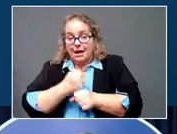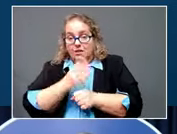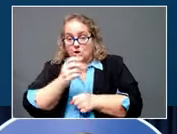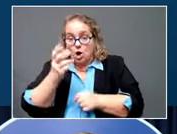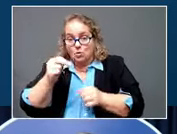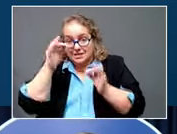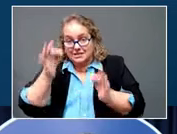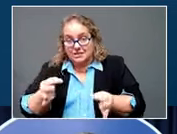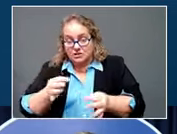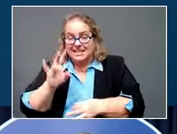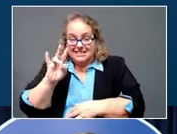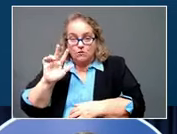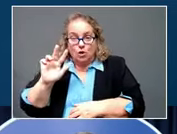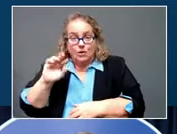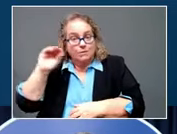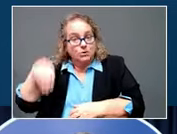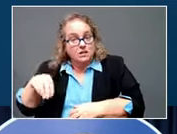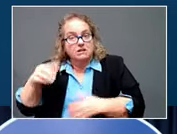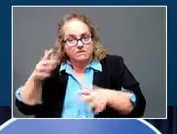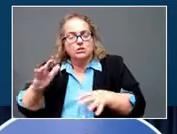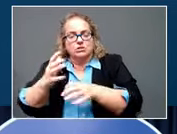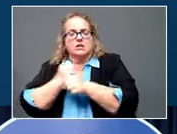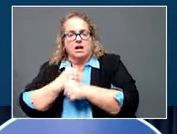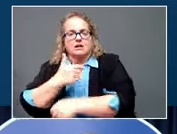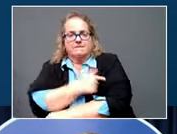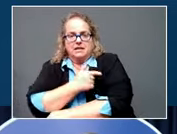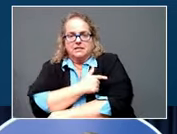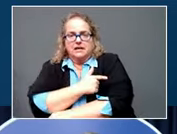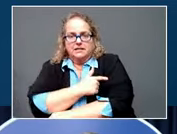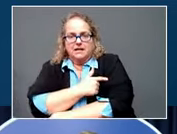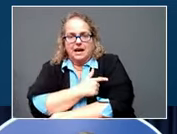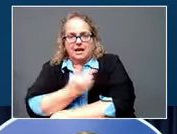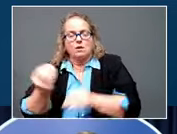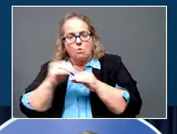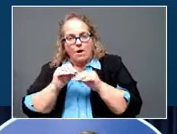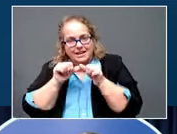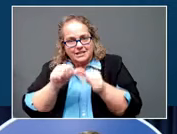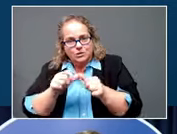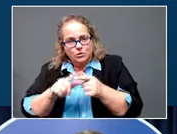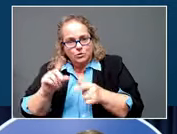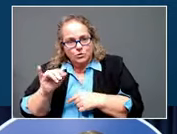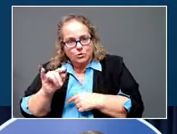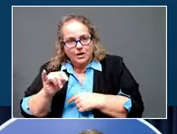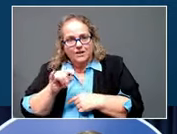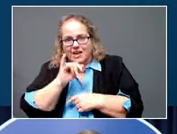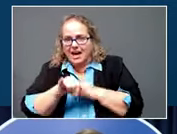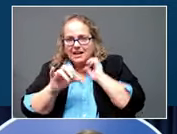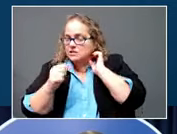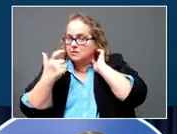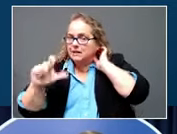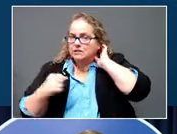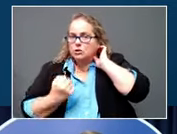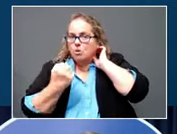73% have already gotten vaccinated, and more continue to. This is overwhelming support of vaccination.